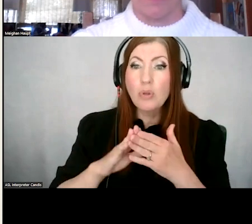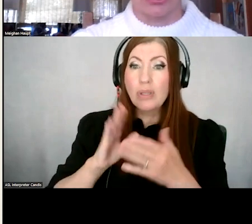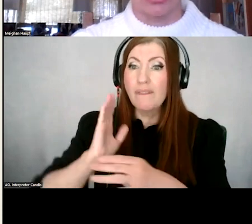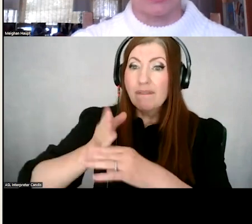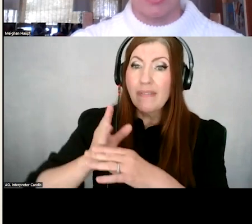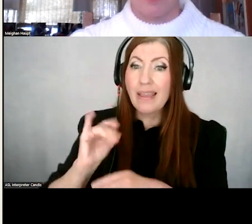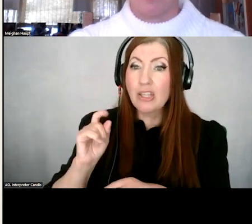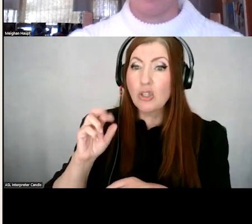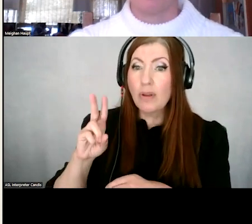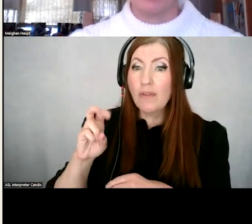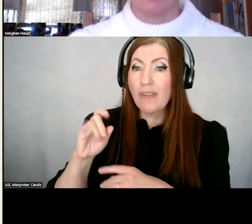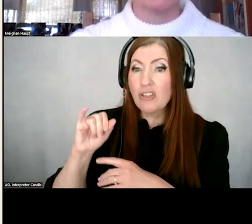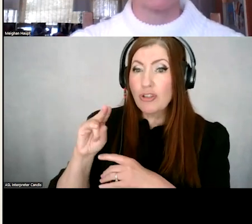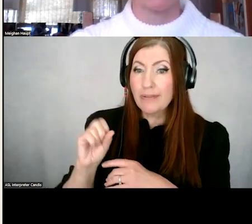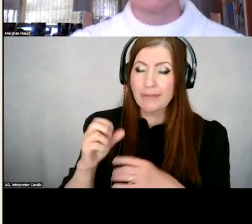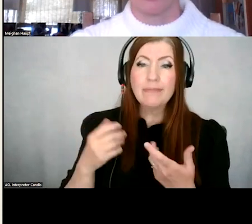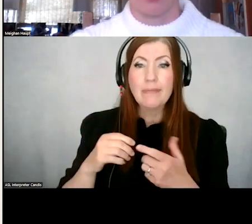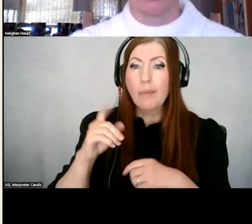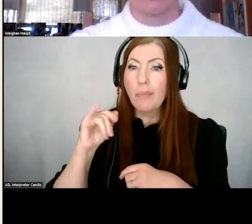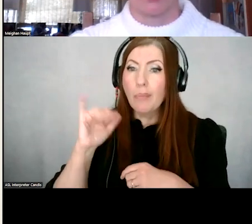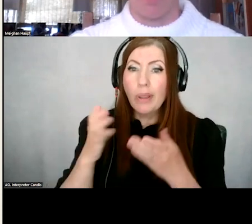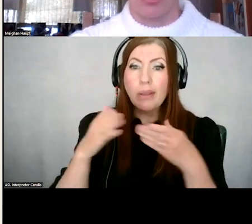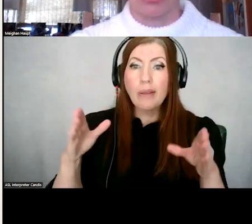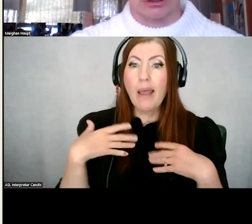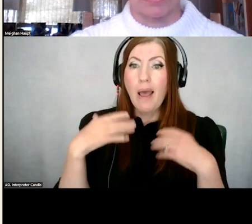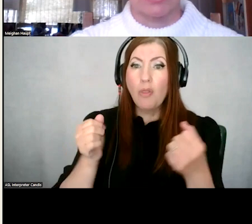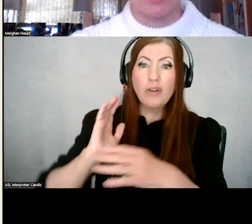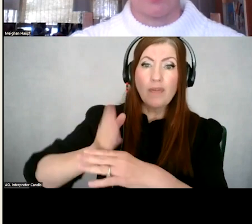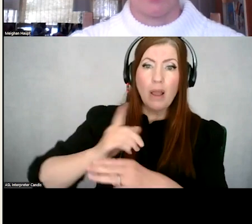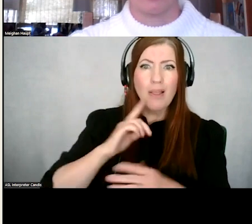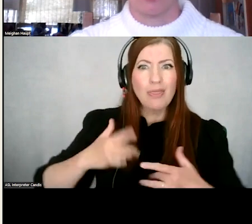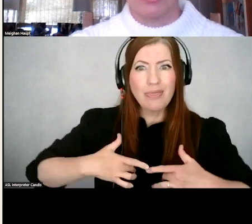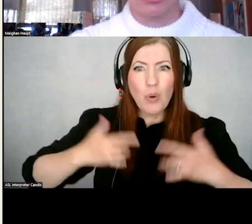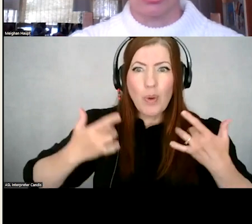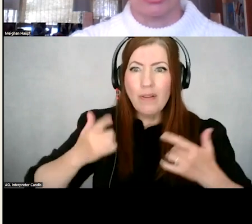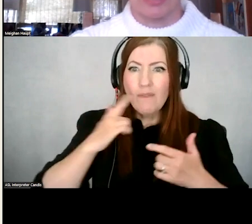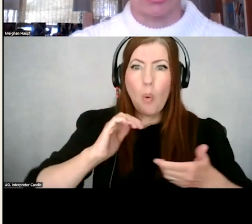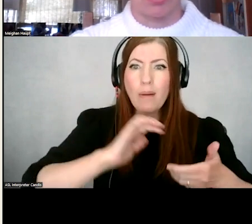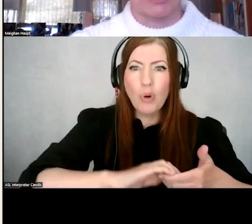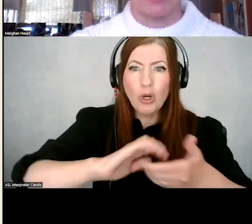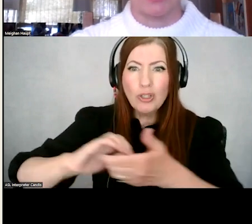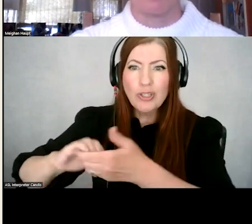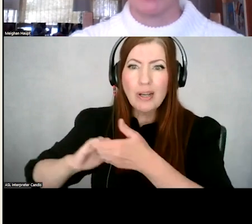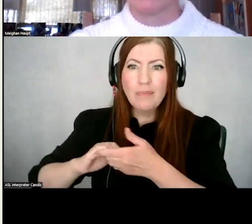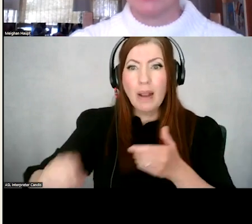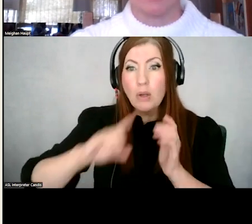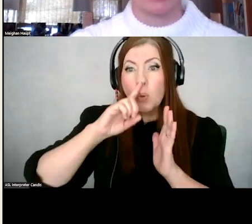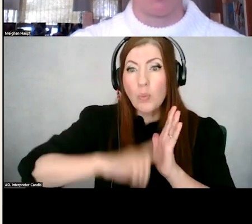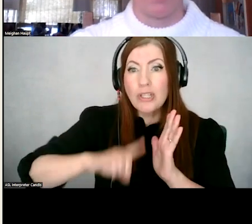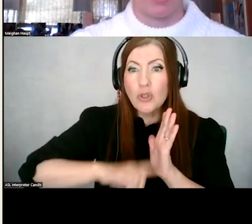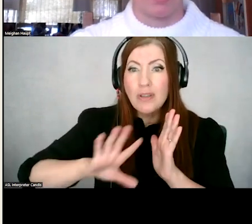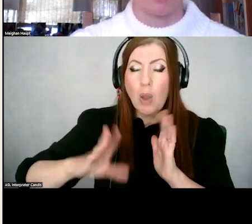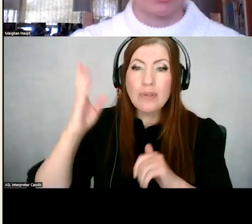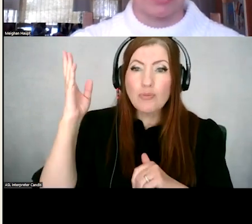health interventions, and was really thrilled for the partnerships and the research that was presented. And